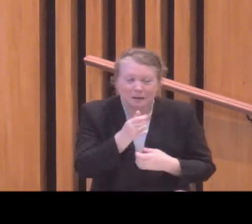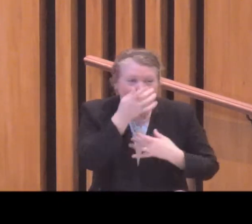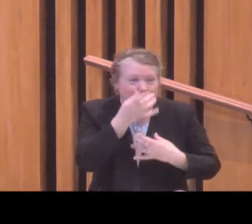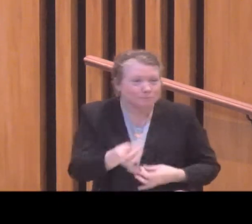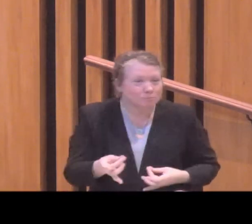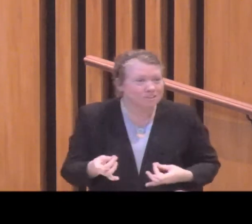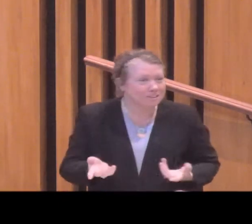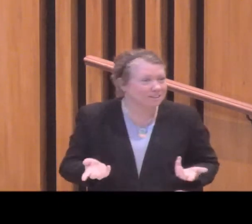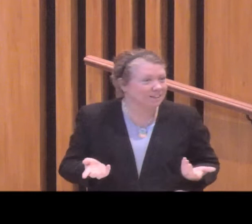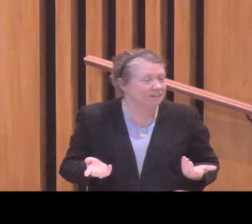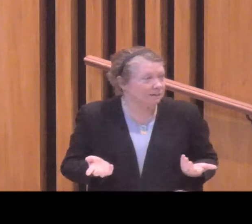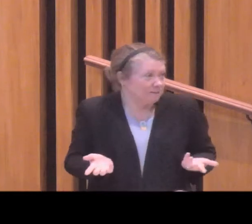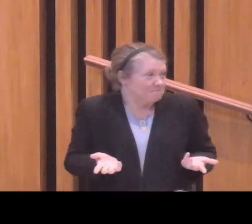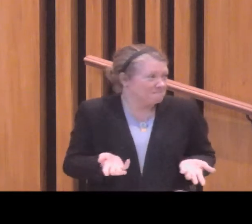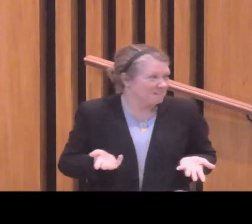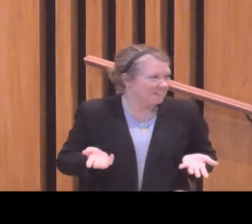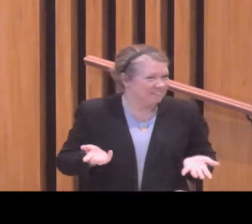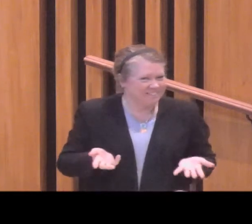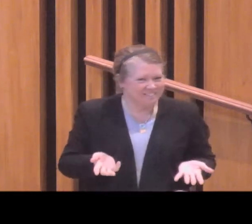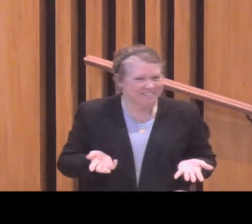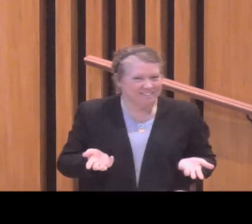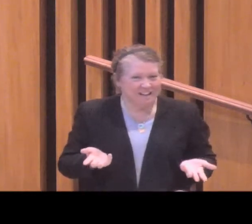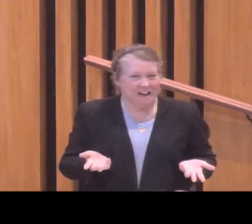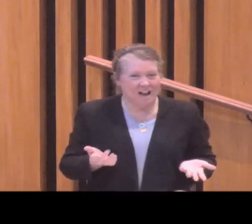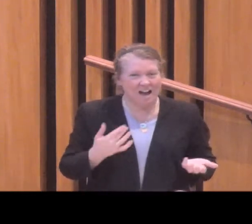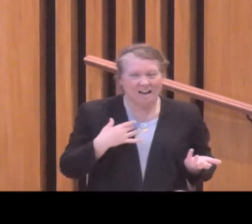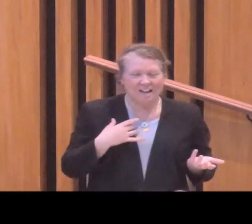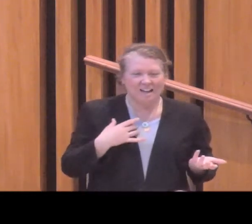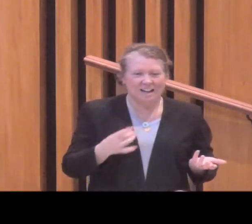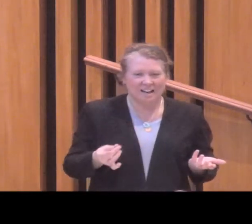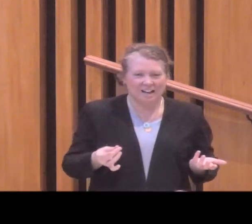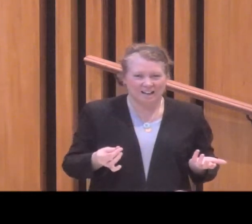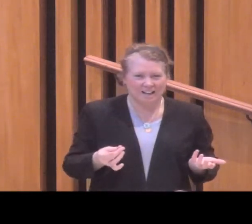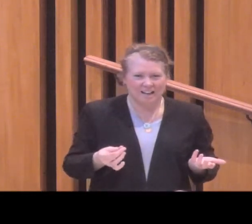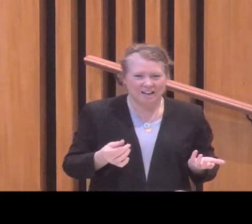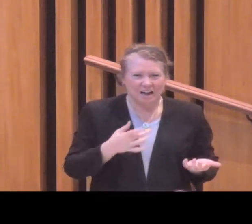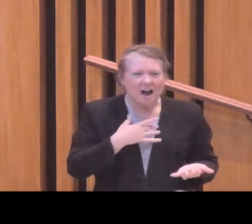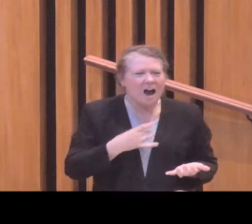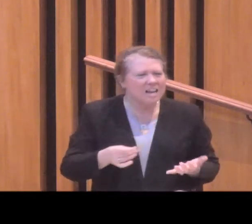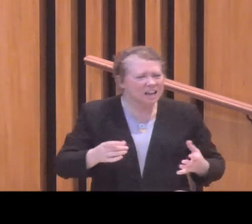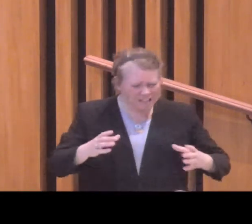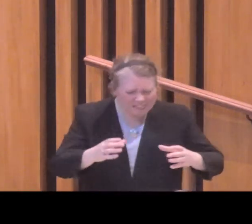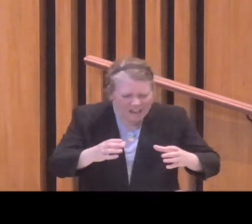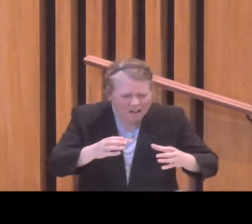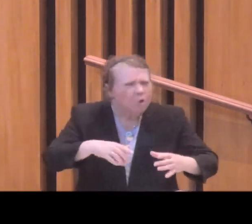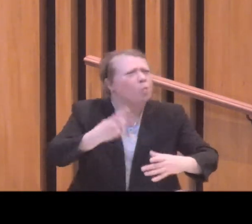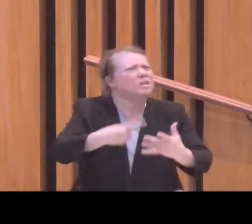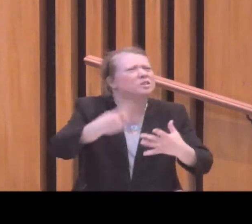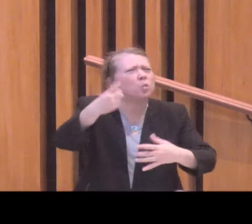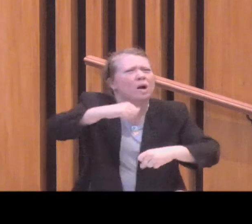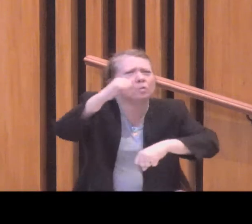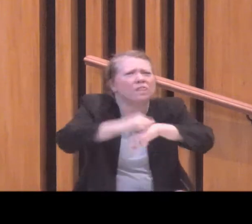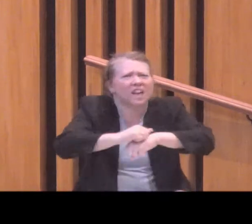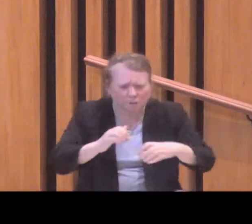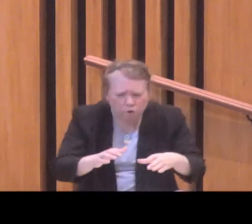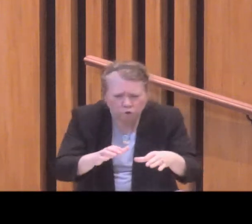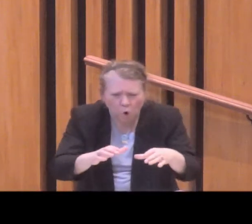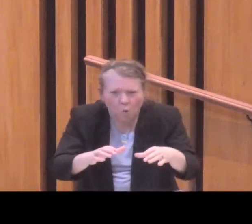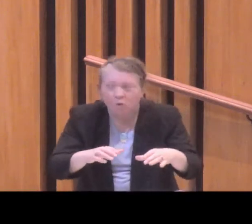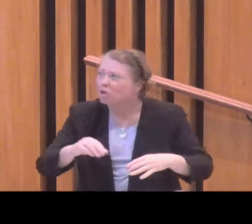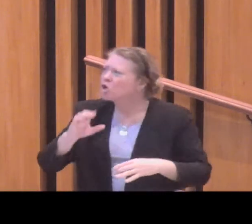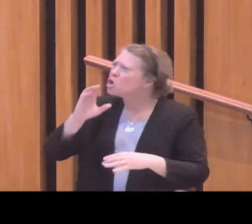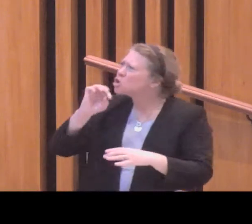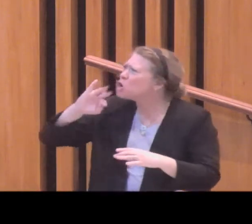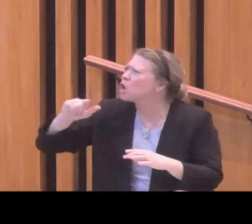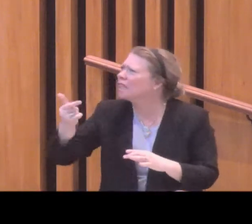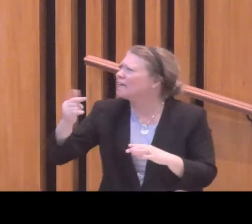what is the when they throw the stone. Curling, yeah, I like to watch curling more than I like that. So, give